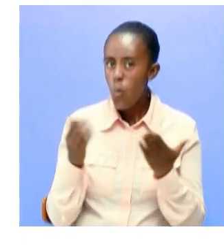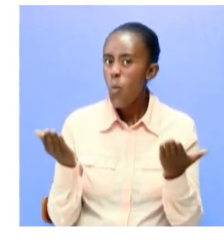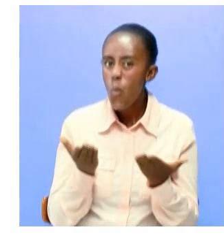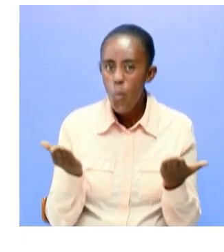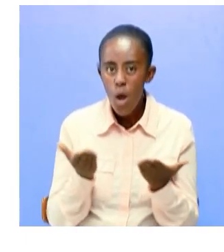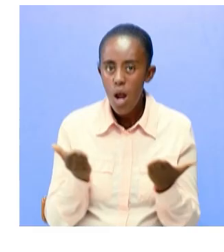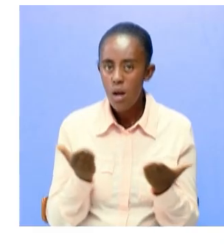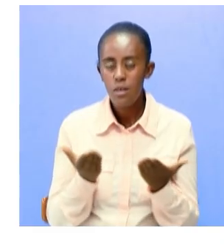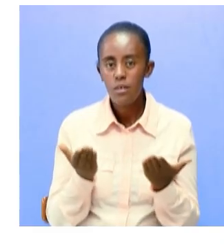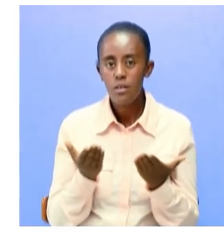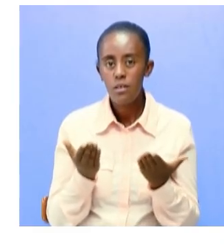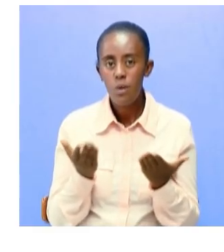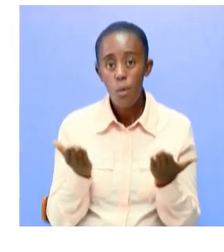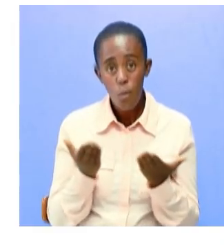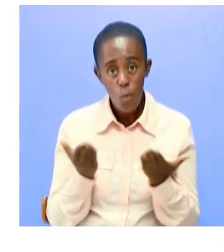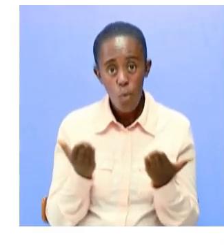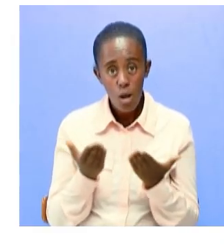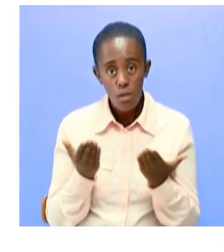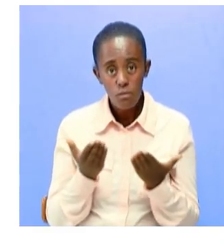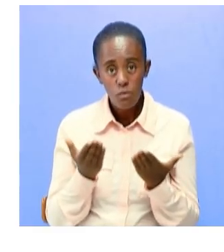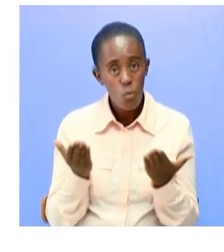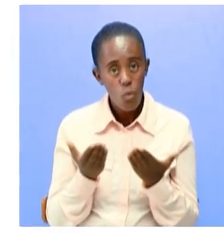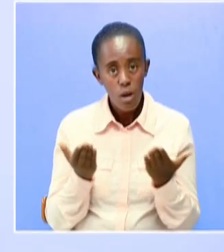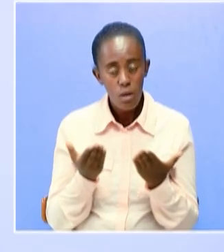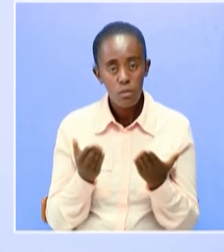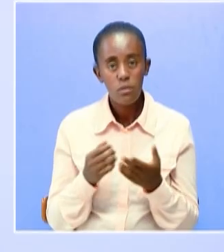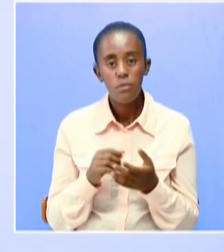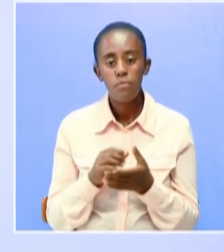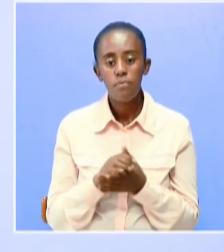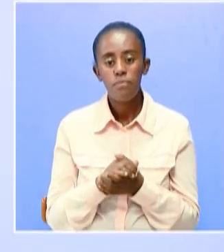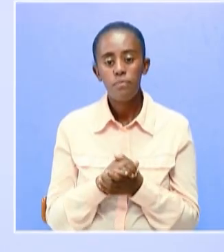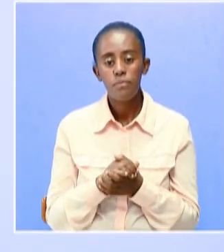where? You can write the place here.